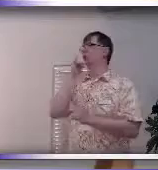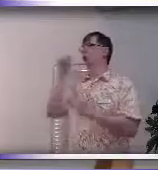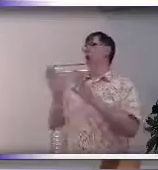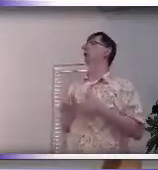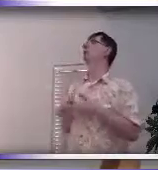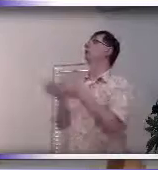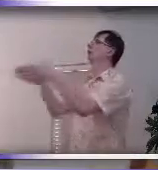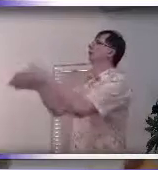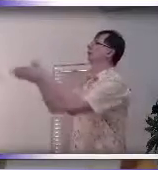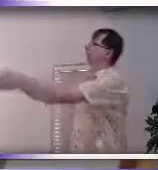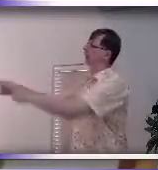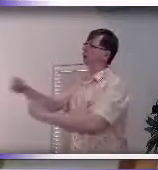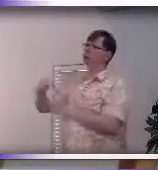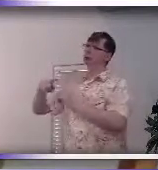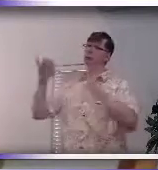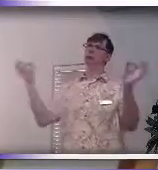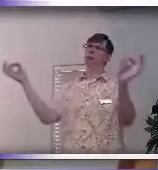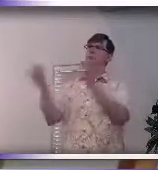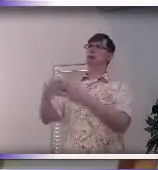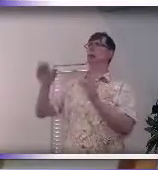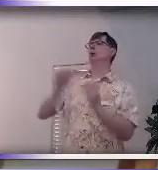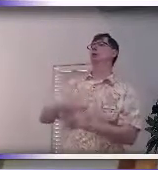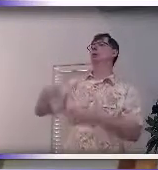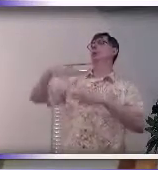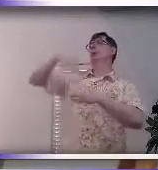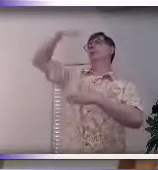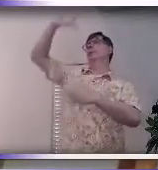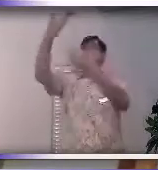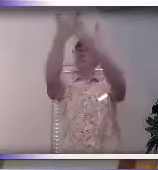it, what is our best and brightest idea.